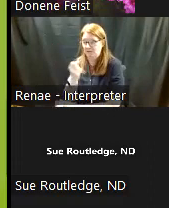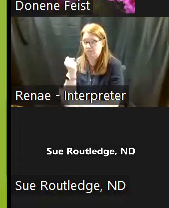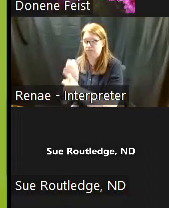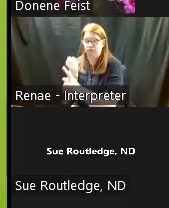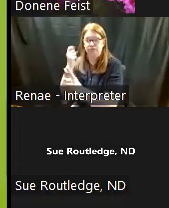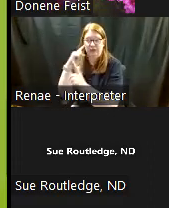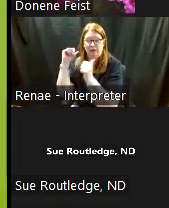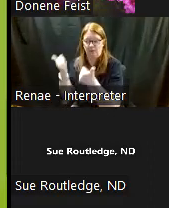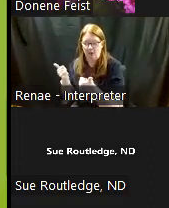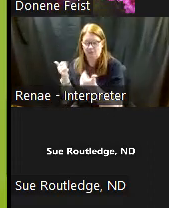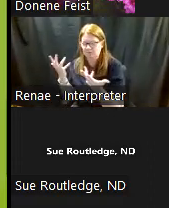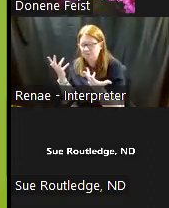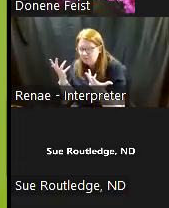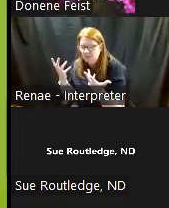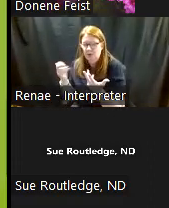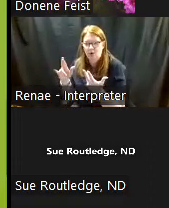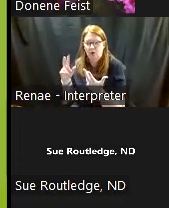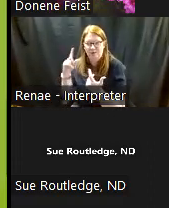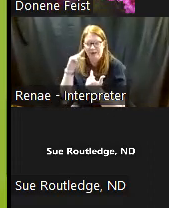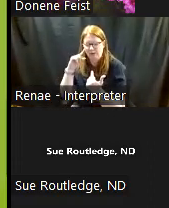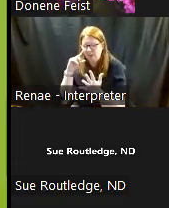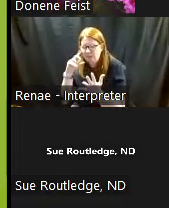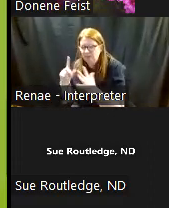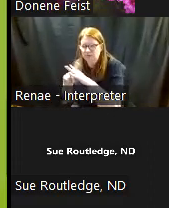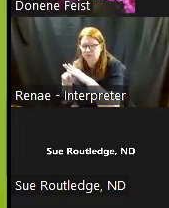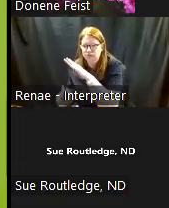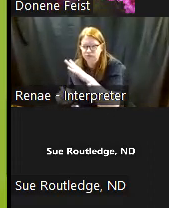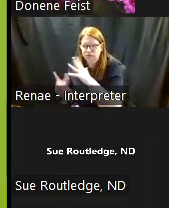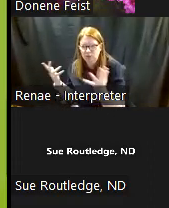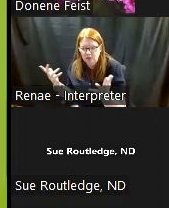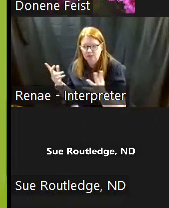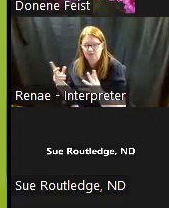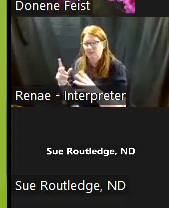hearing loss and hearing can drop out. Lots of different reasons why.